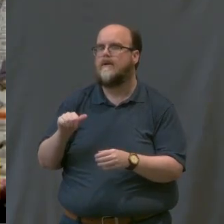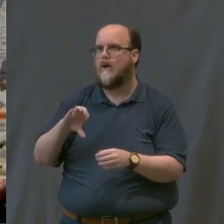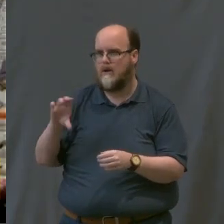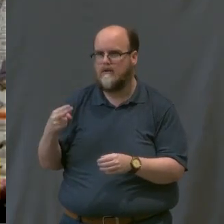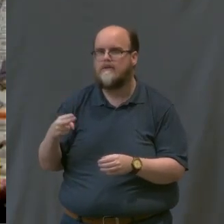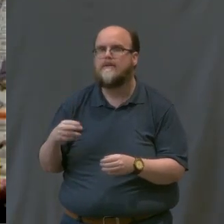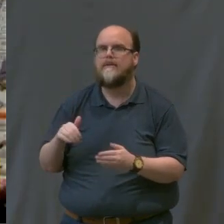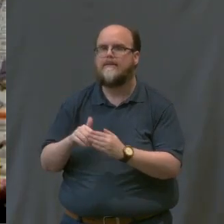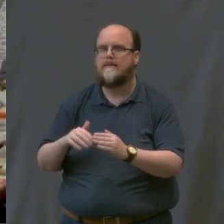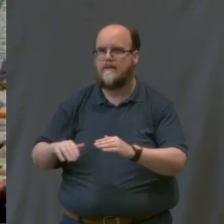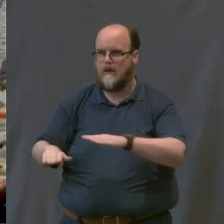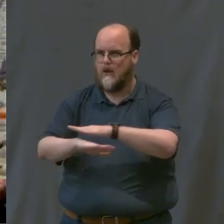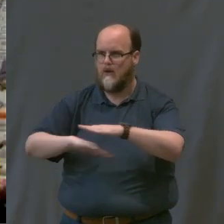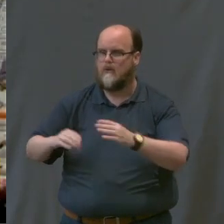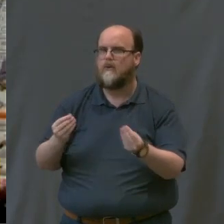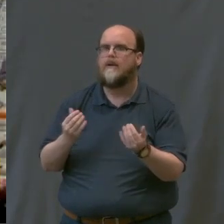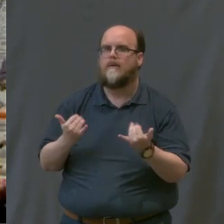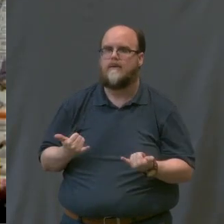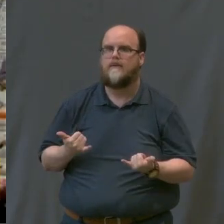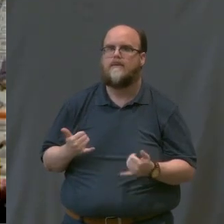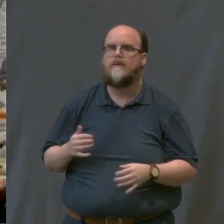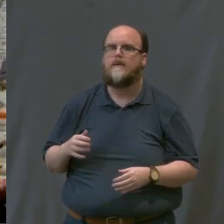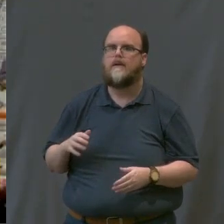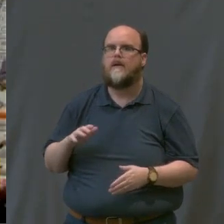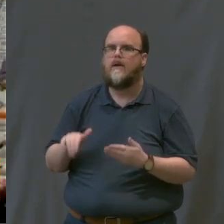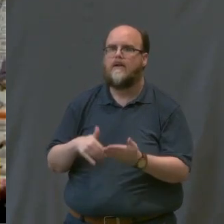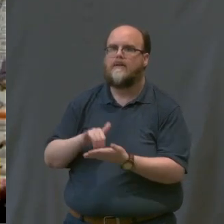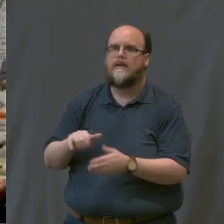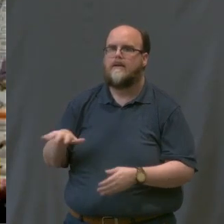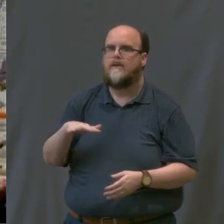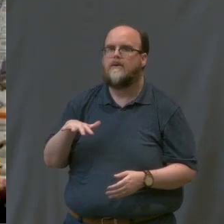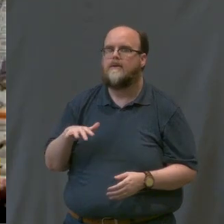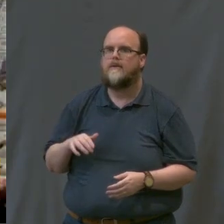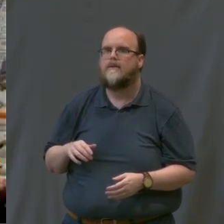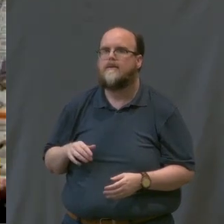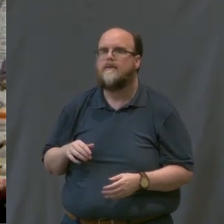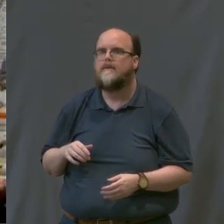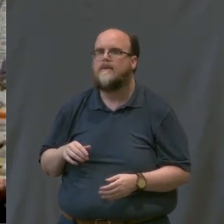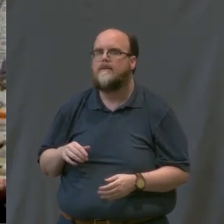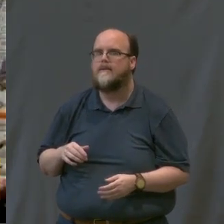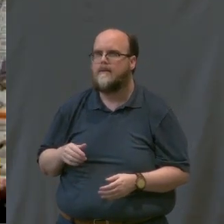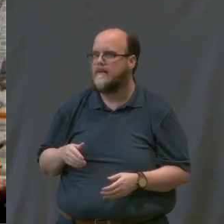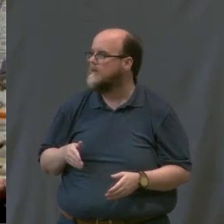is below ground level now. All this area, let me get my little handy-dandy